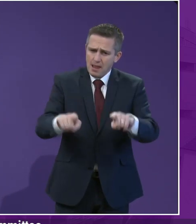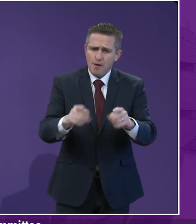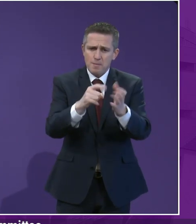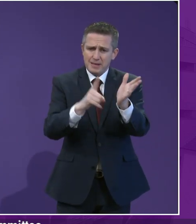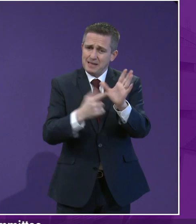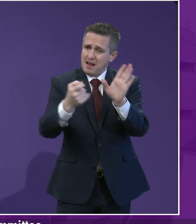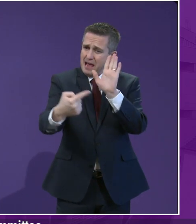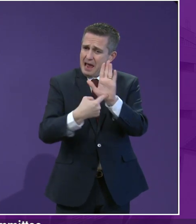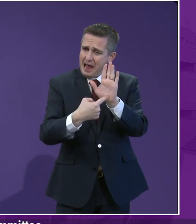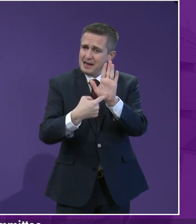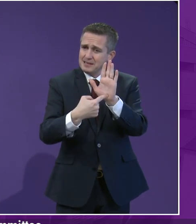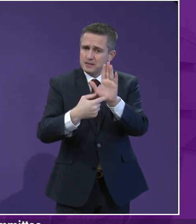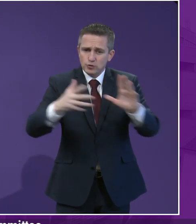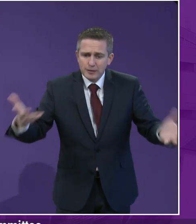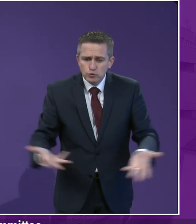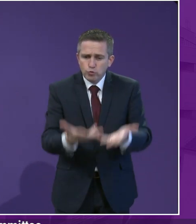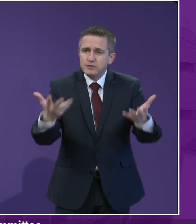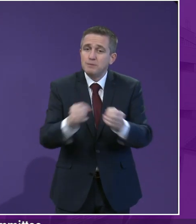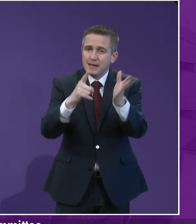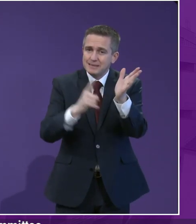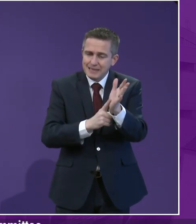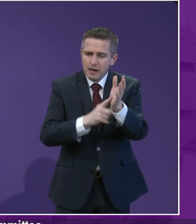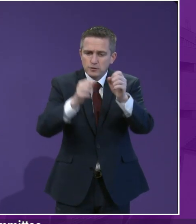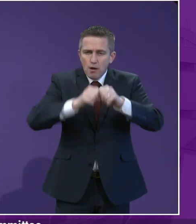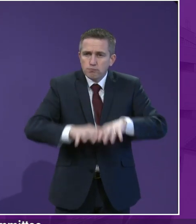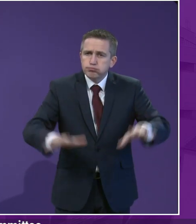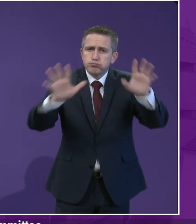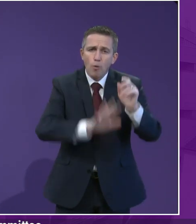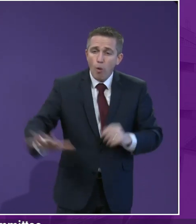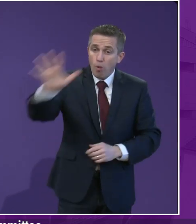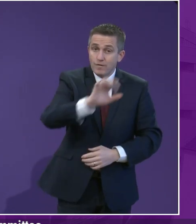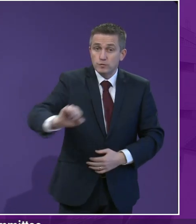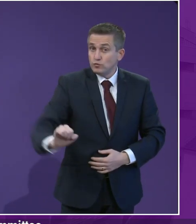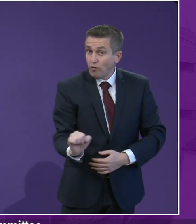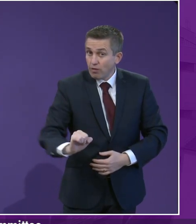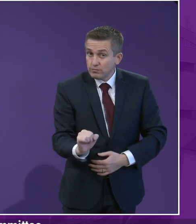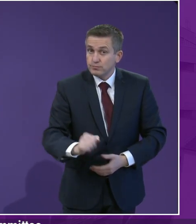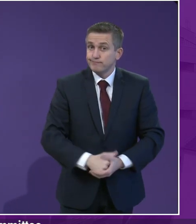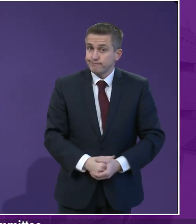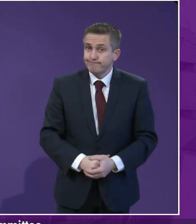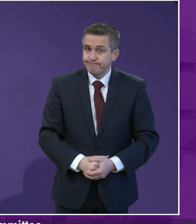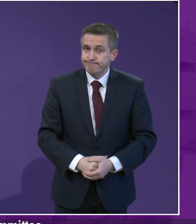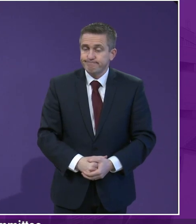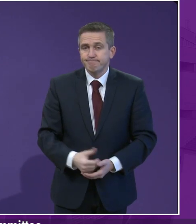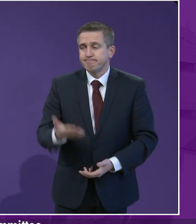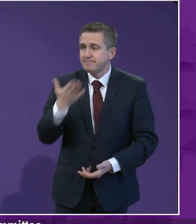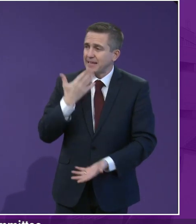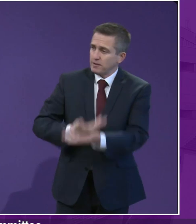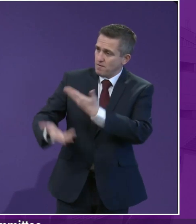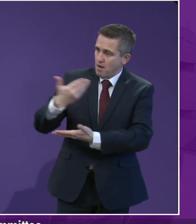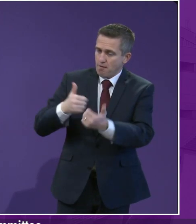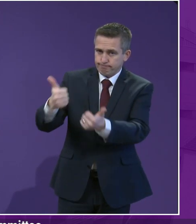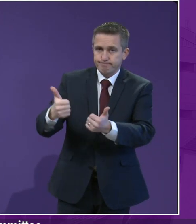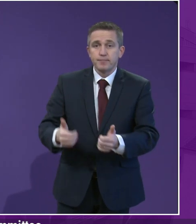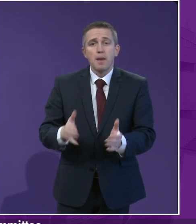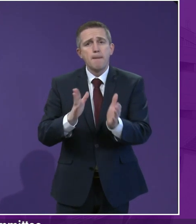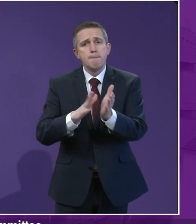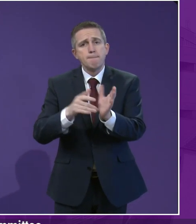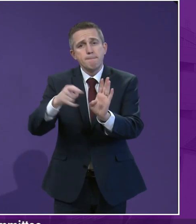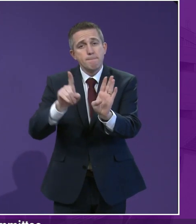I need from you, changes the terms entirely. And that kind of systematic shift in